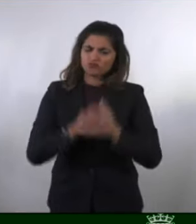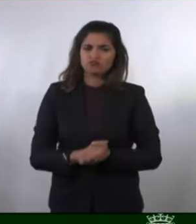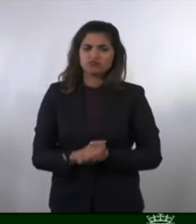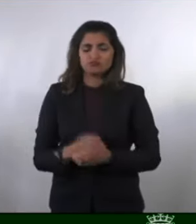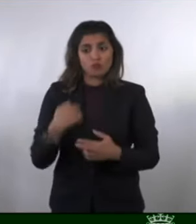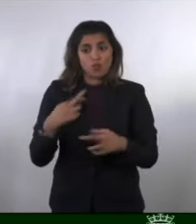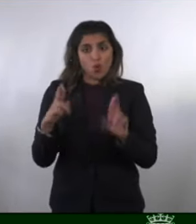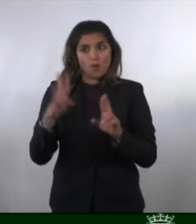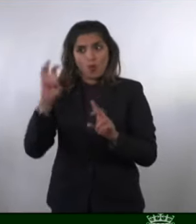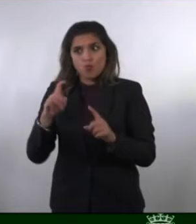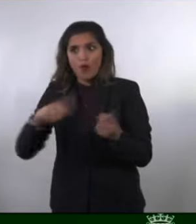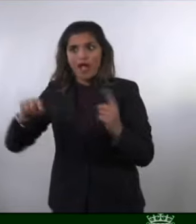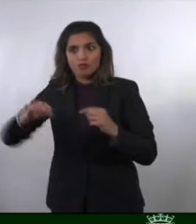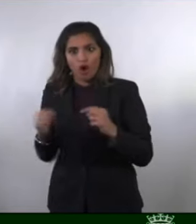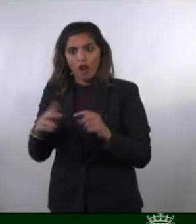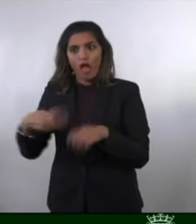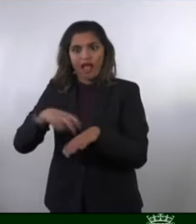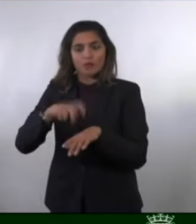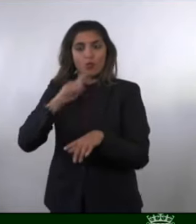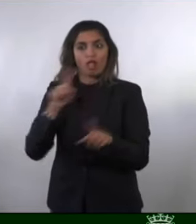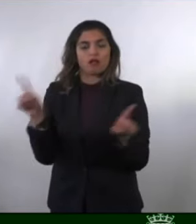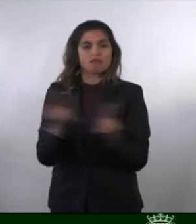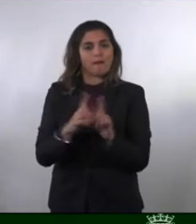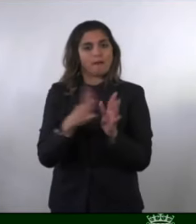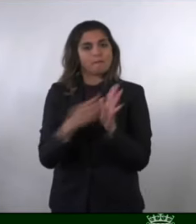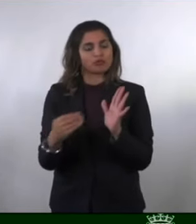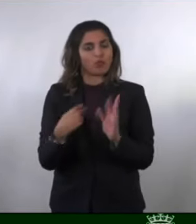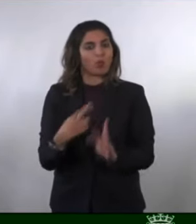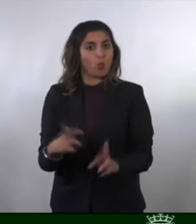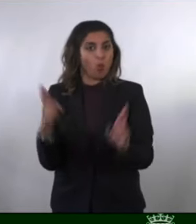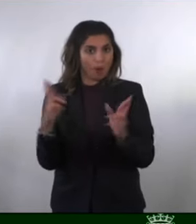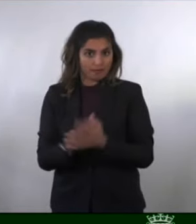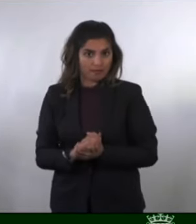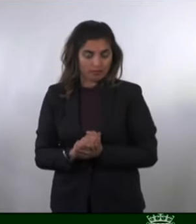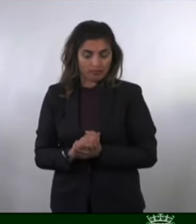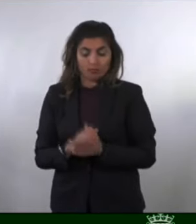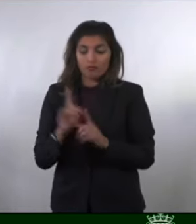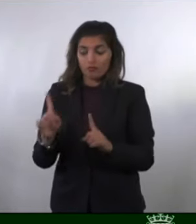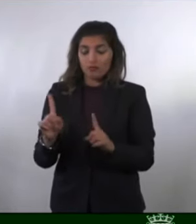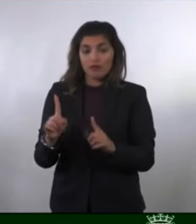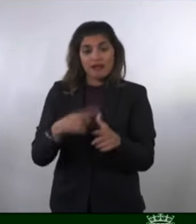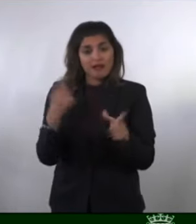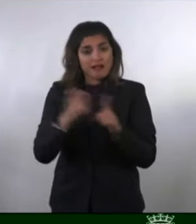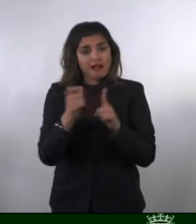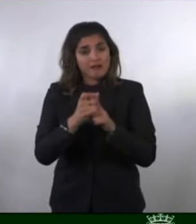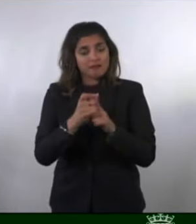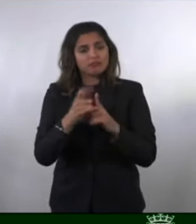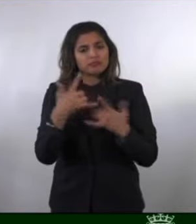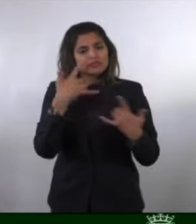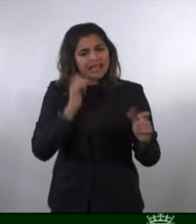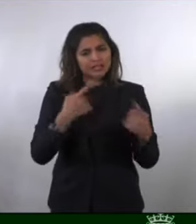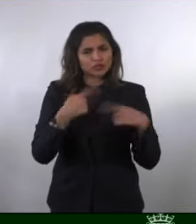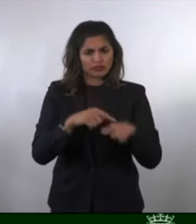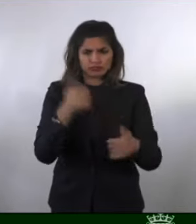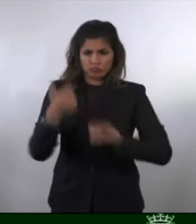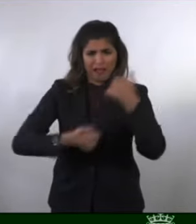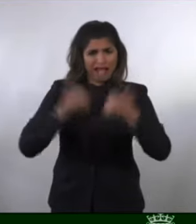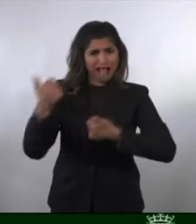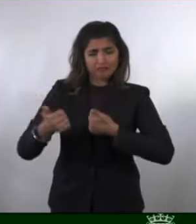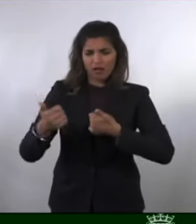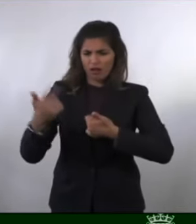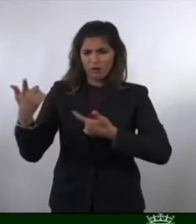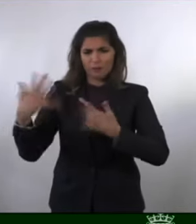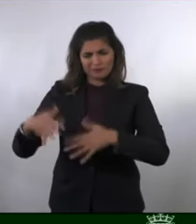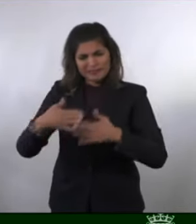I pay particular tribute to Powys County Council and the track and test team that have contributed massively both to the local and national effort.